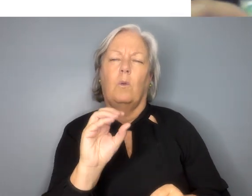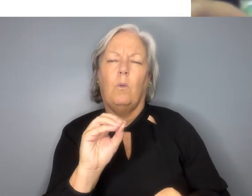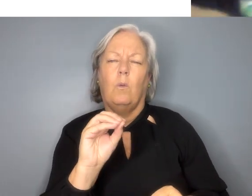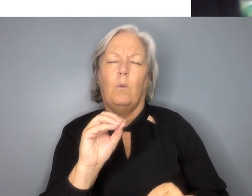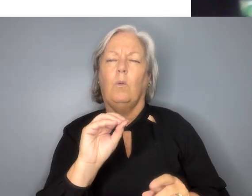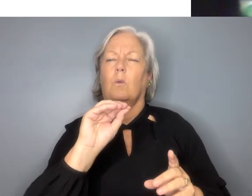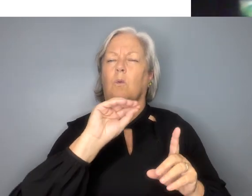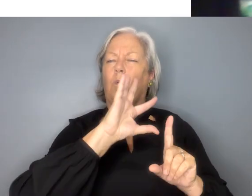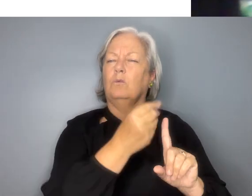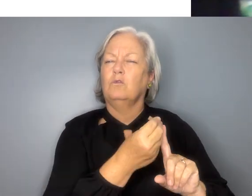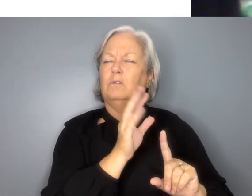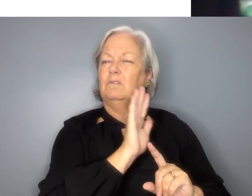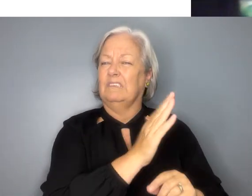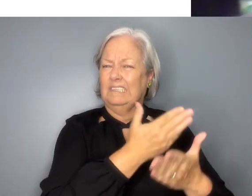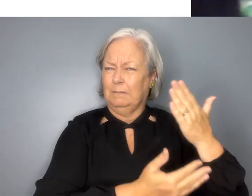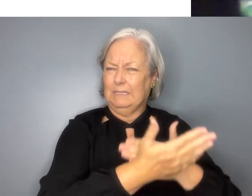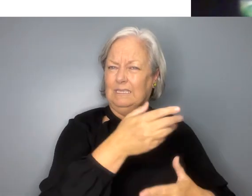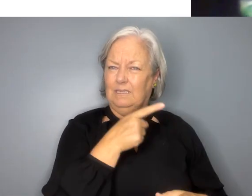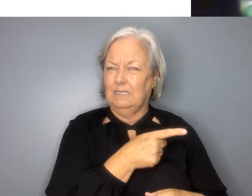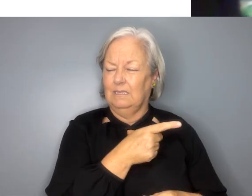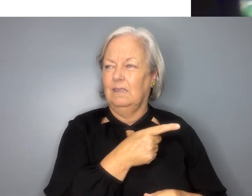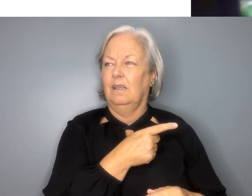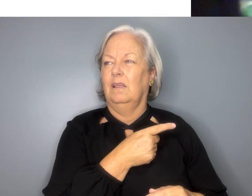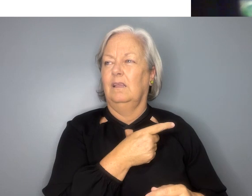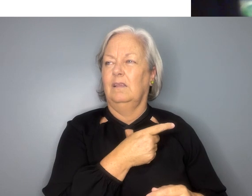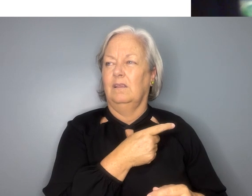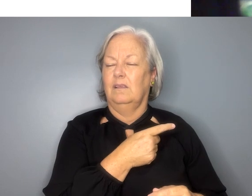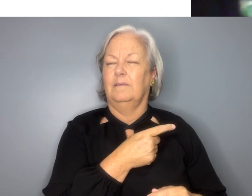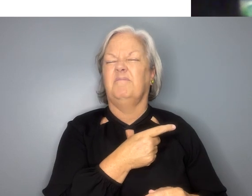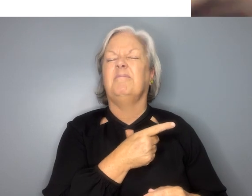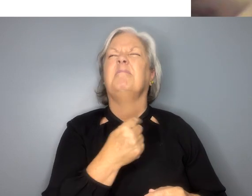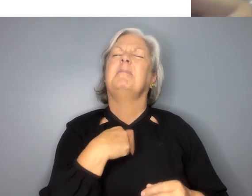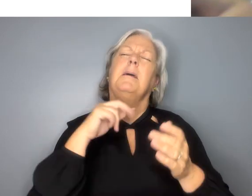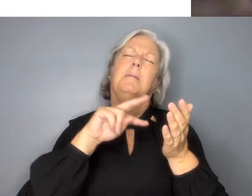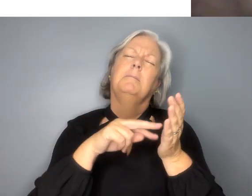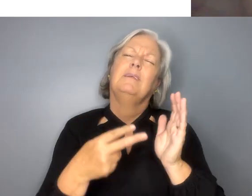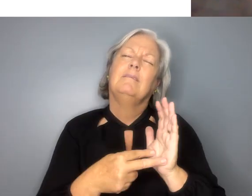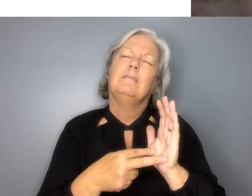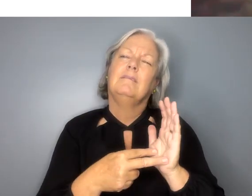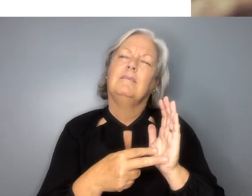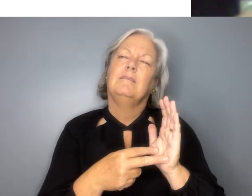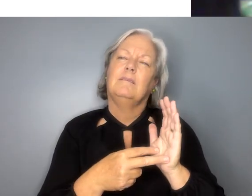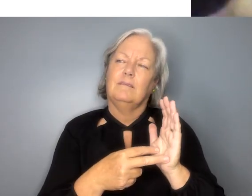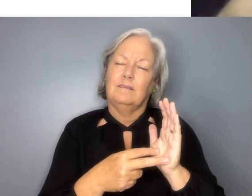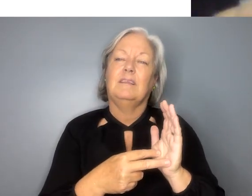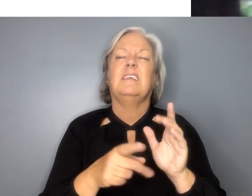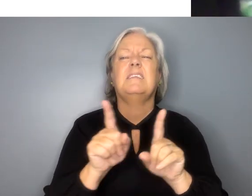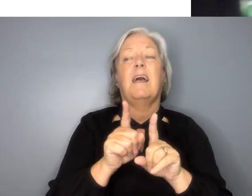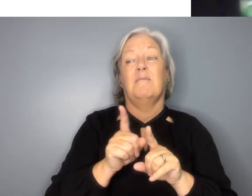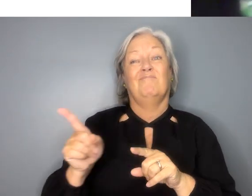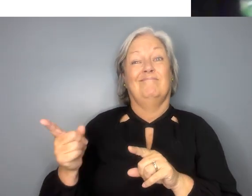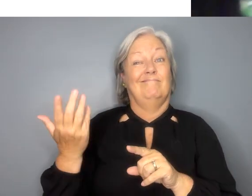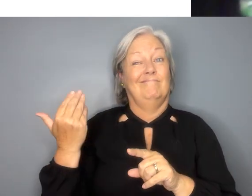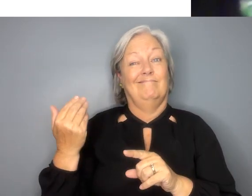of disability. And when I say monoculture, I mean when you to take